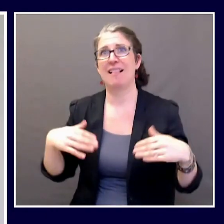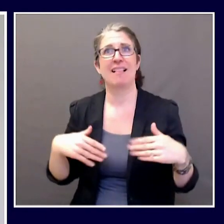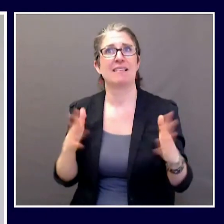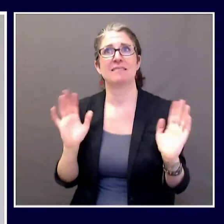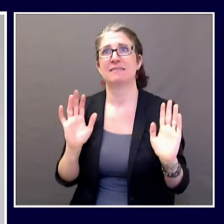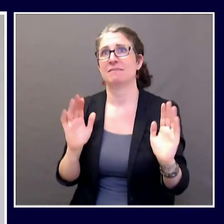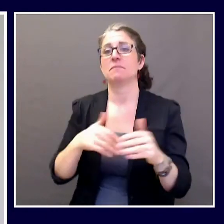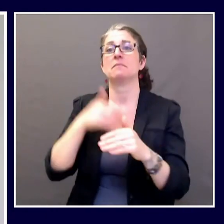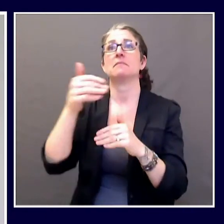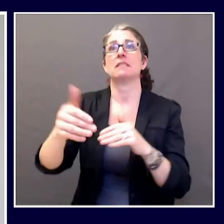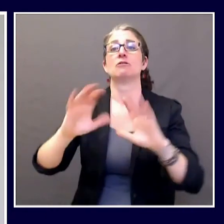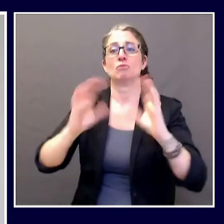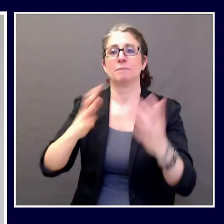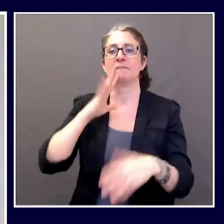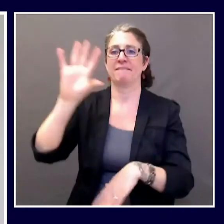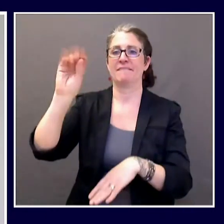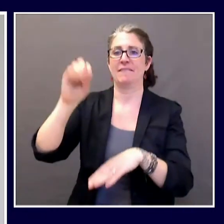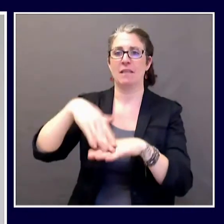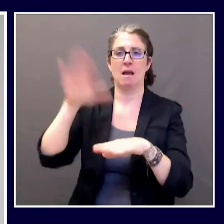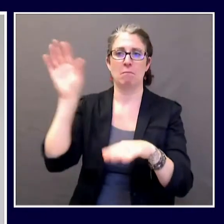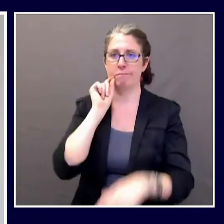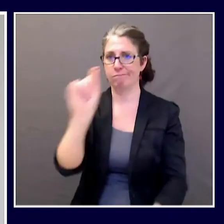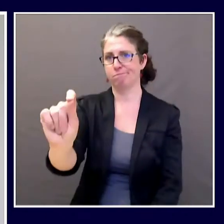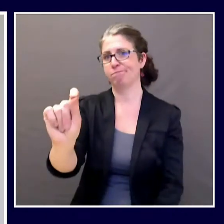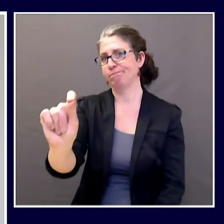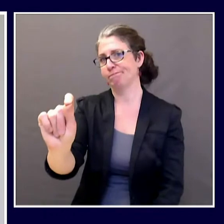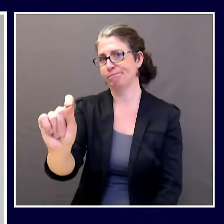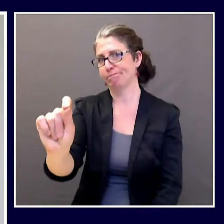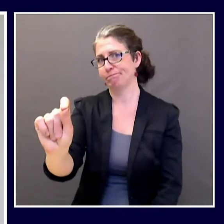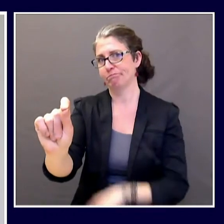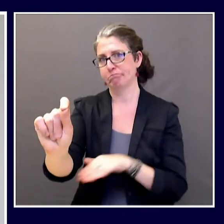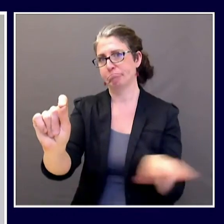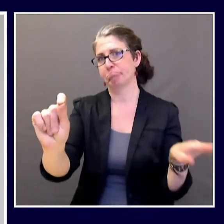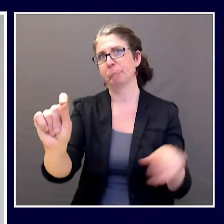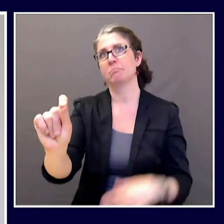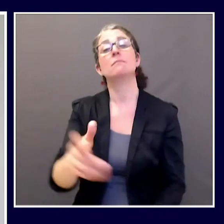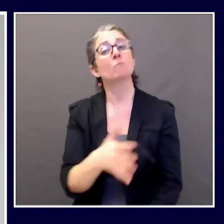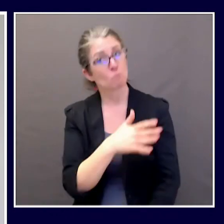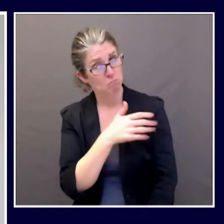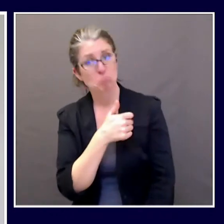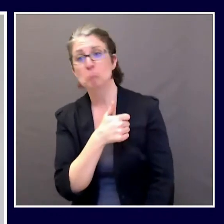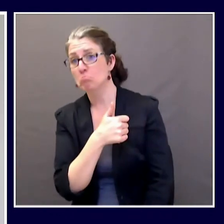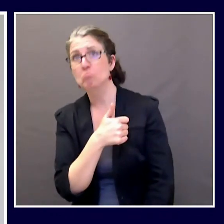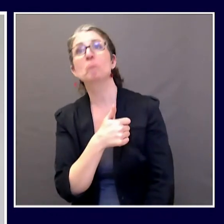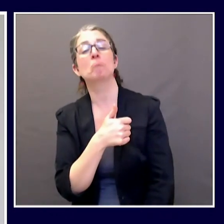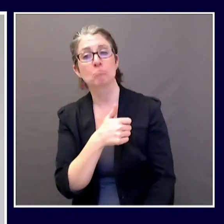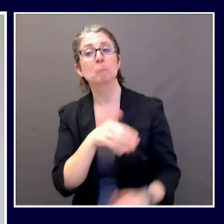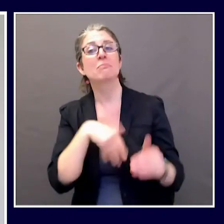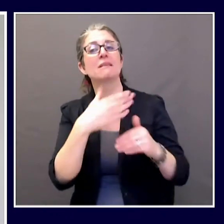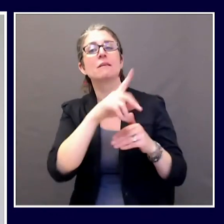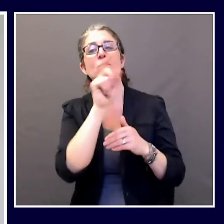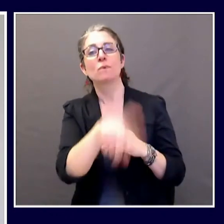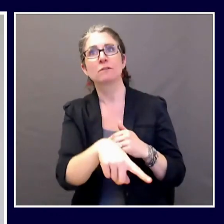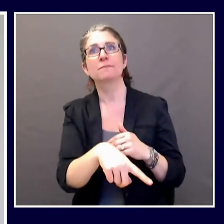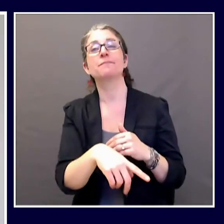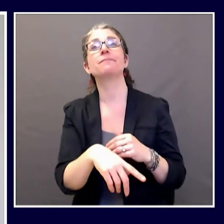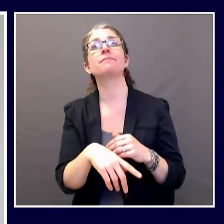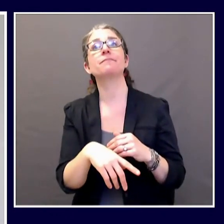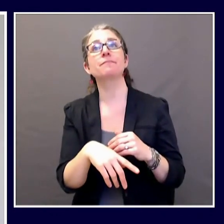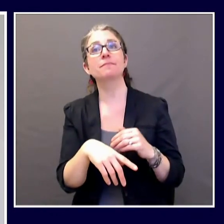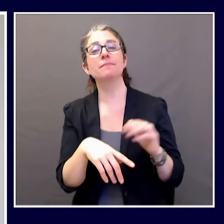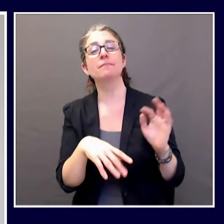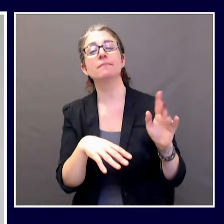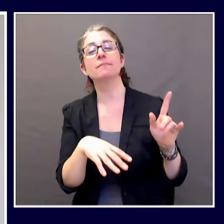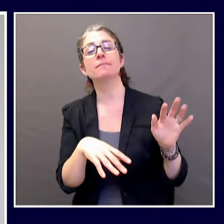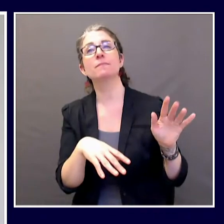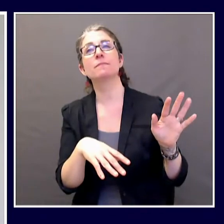be going off a couple of things that you mentioned, and also Commissioner Lambrou, you talked about the 100 plus or 100 or the